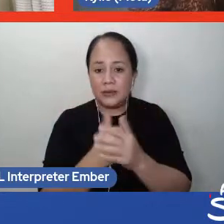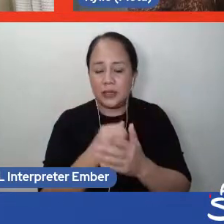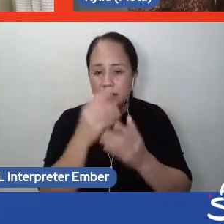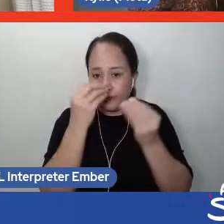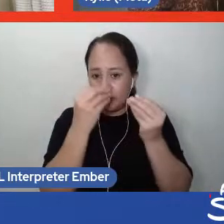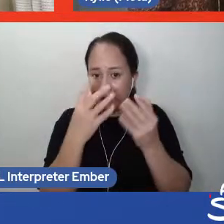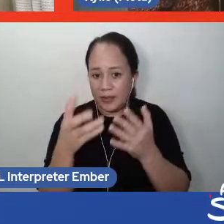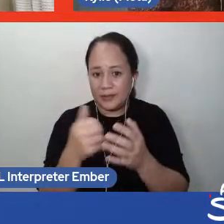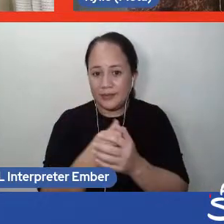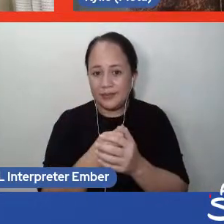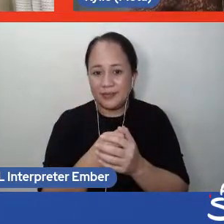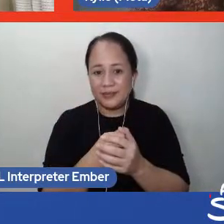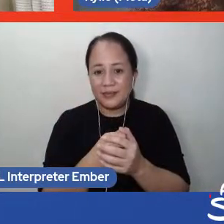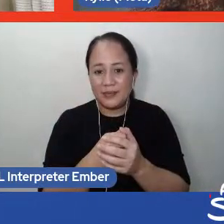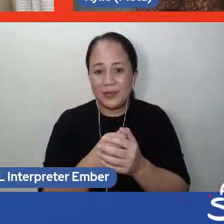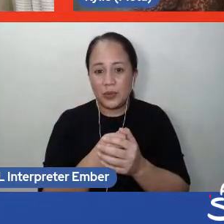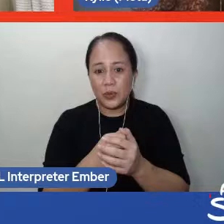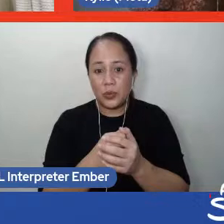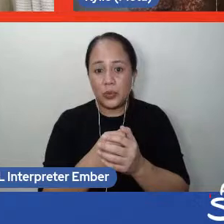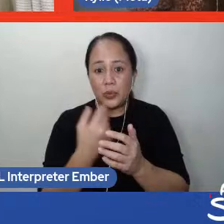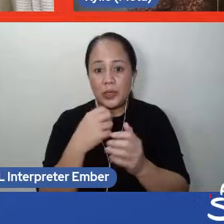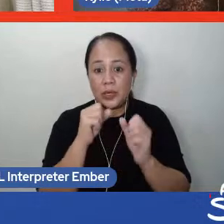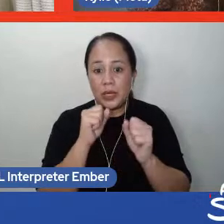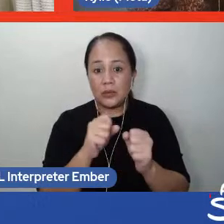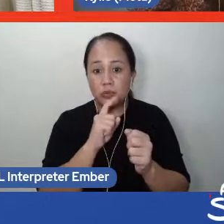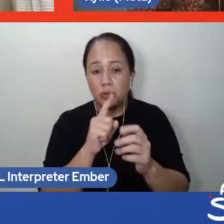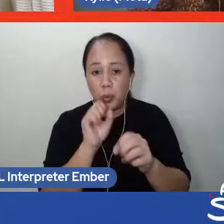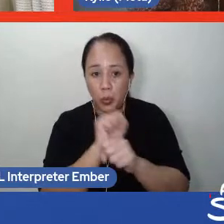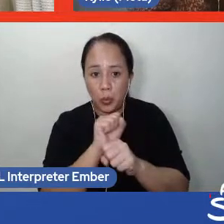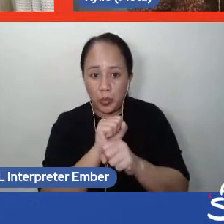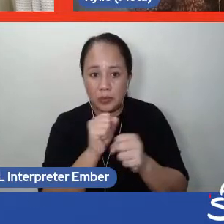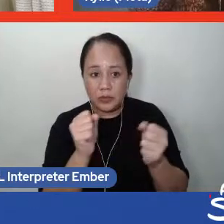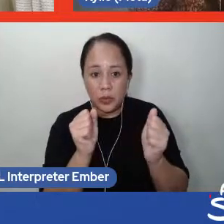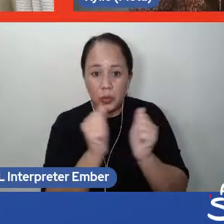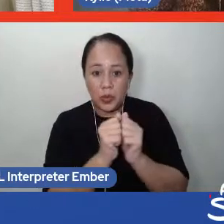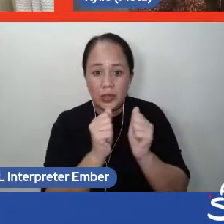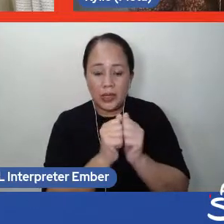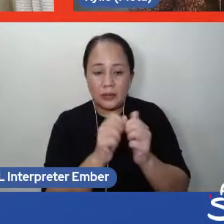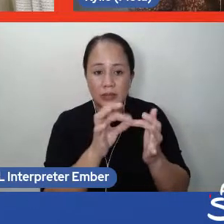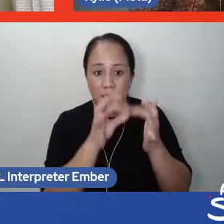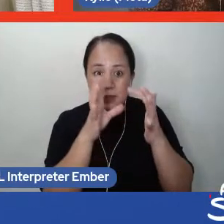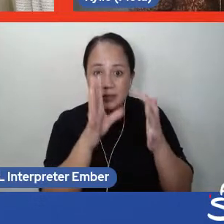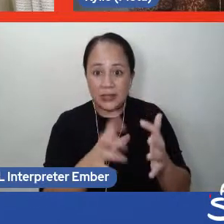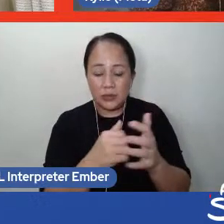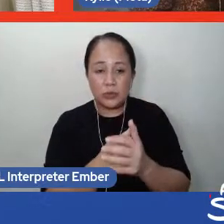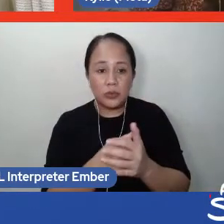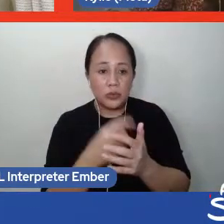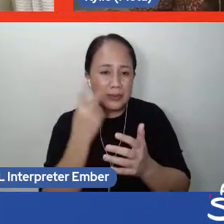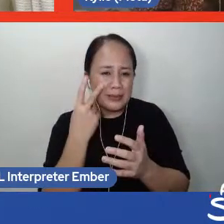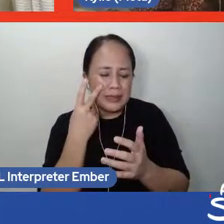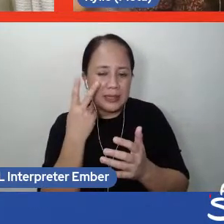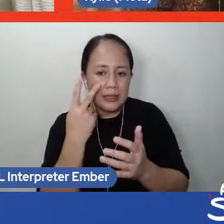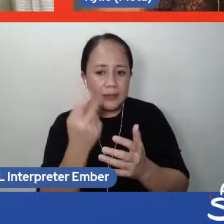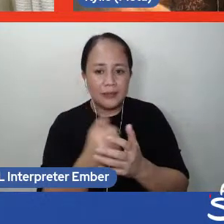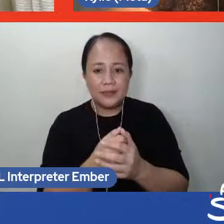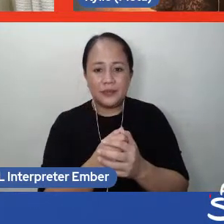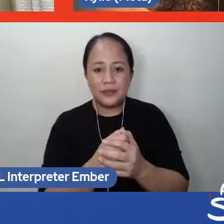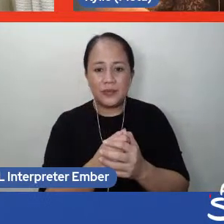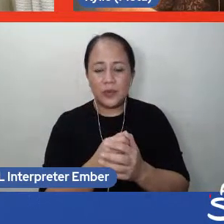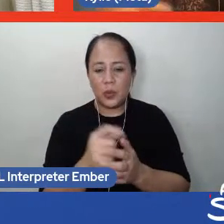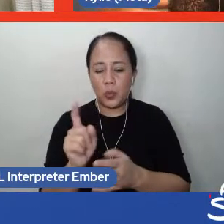information, and we can definitely work with our specialists to see